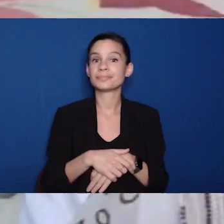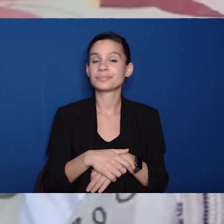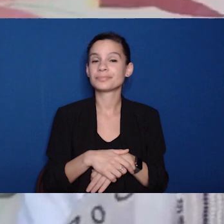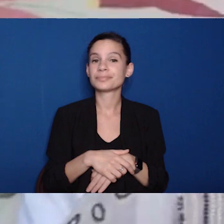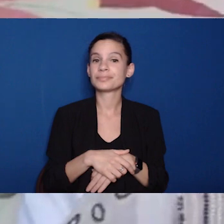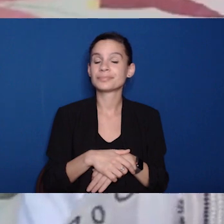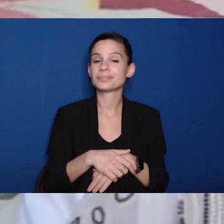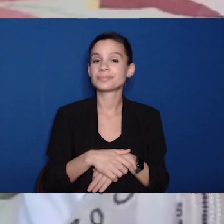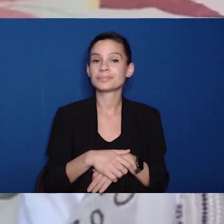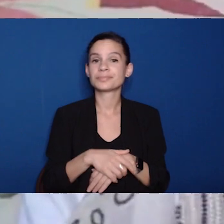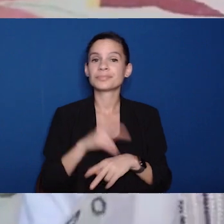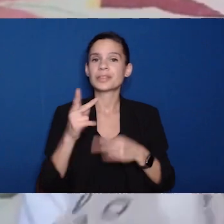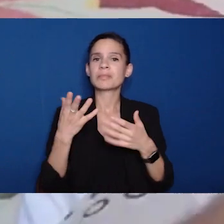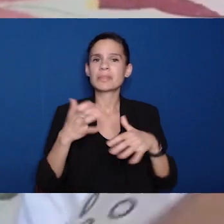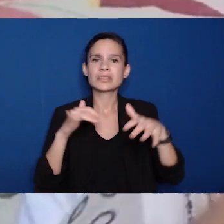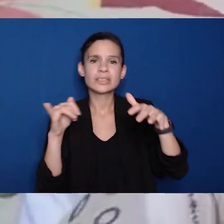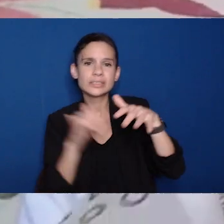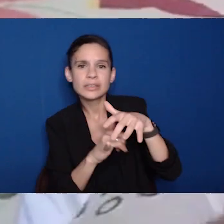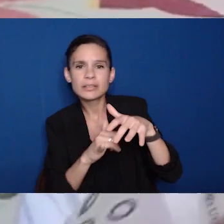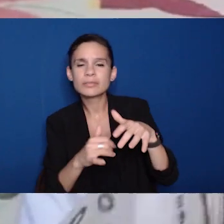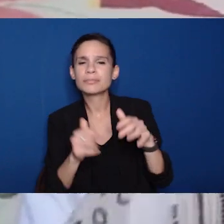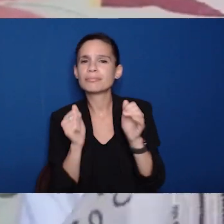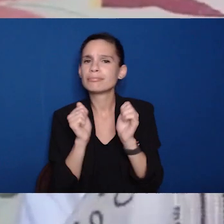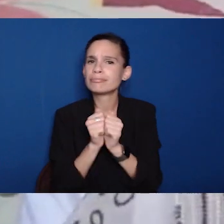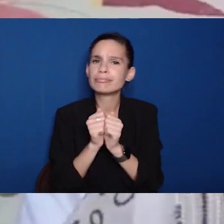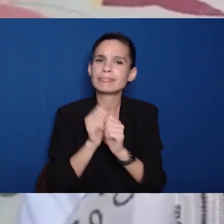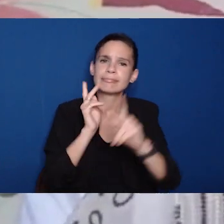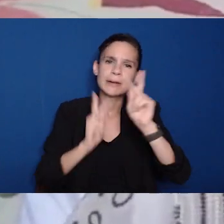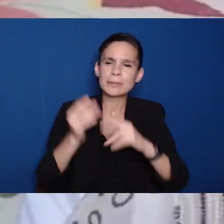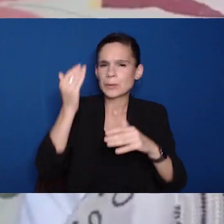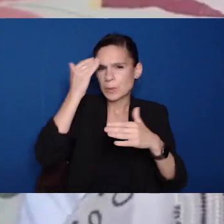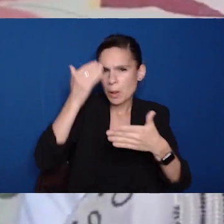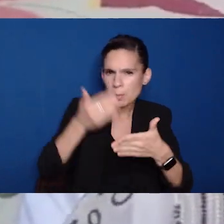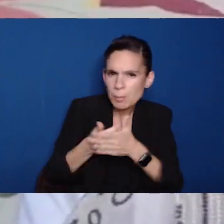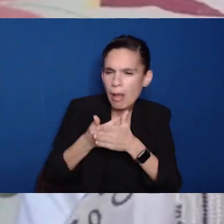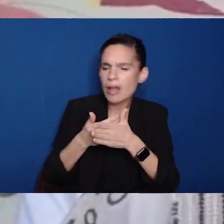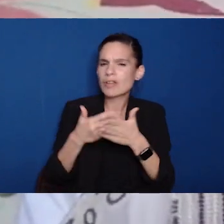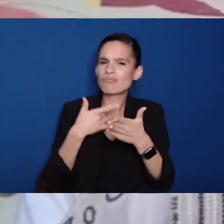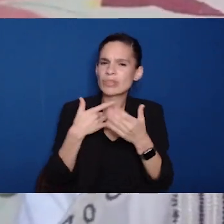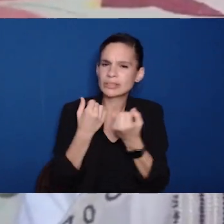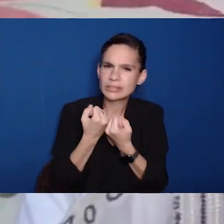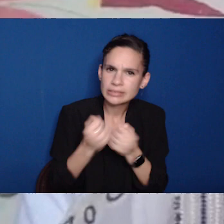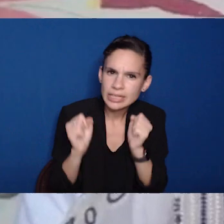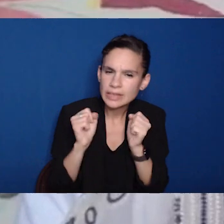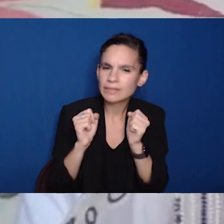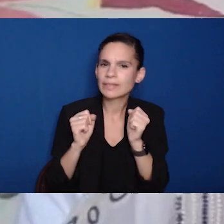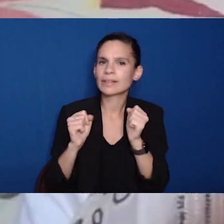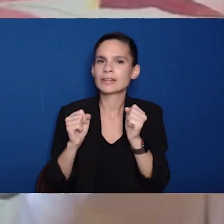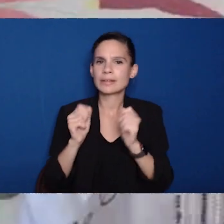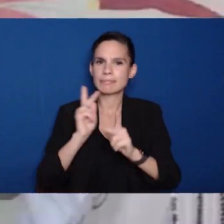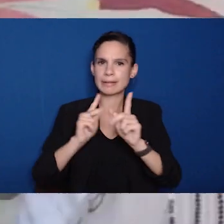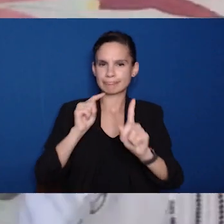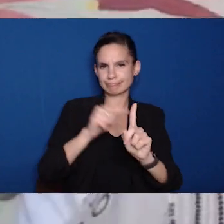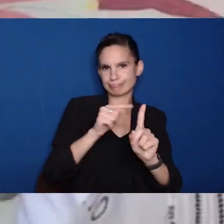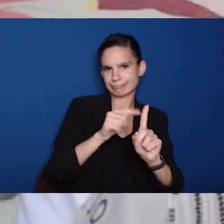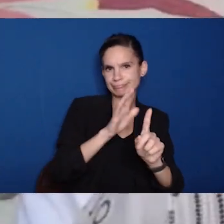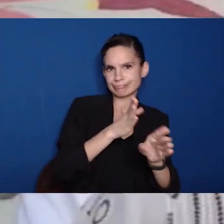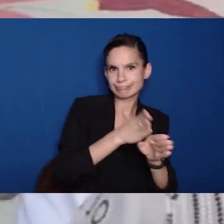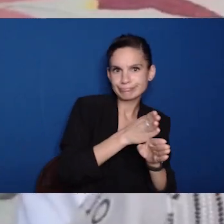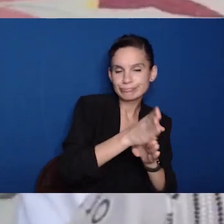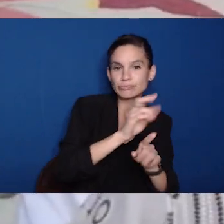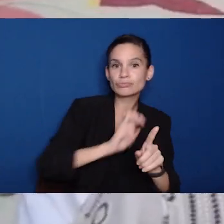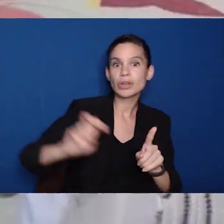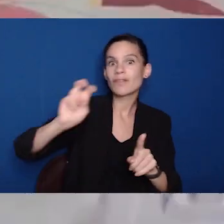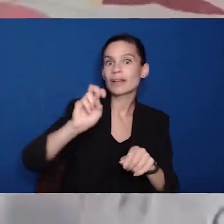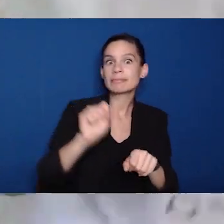just want to hang out with their clan, with the people that they know well. So what that means for anybody in the